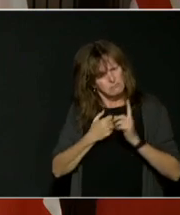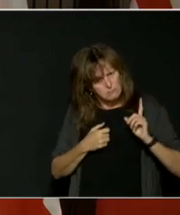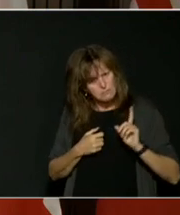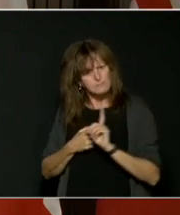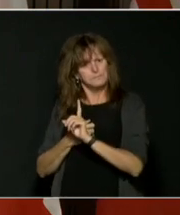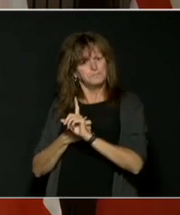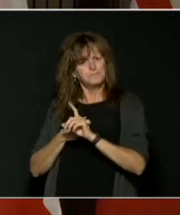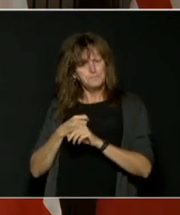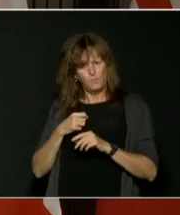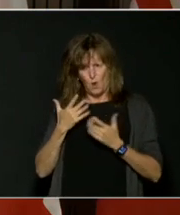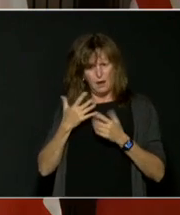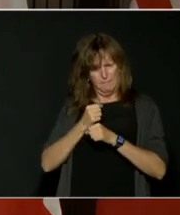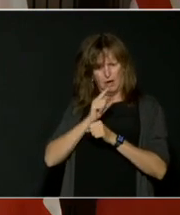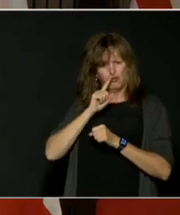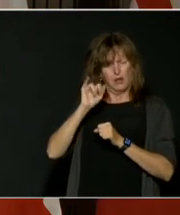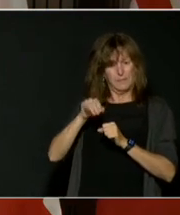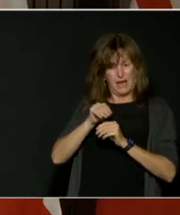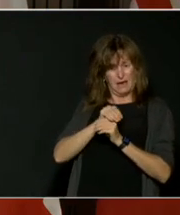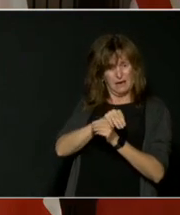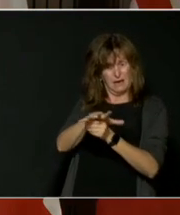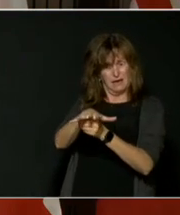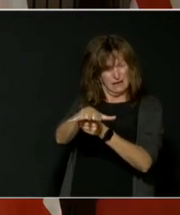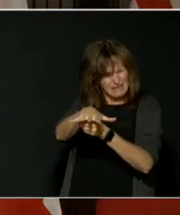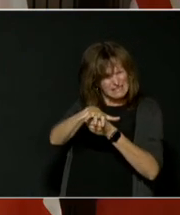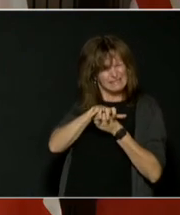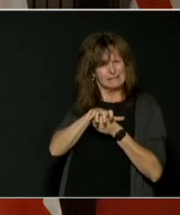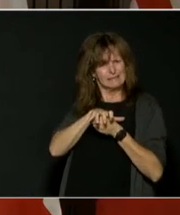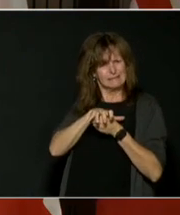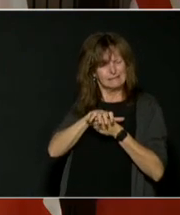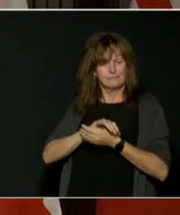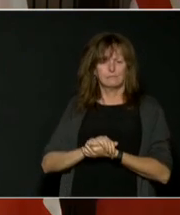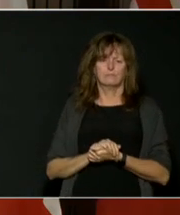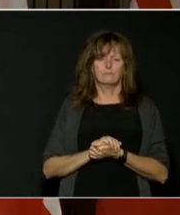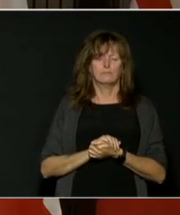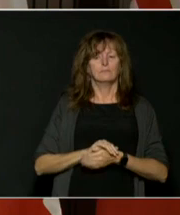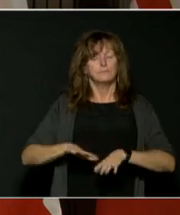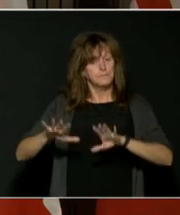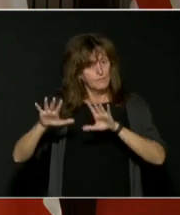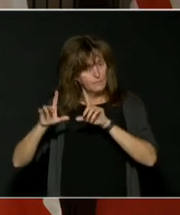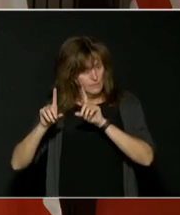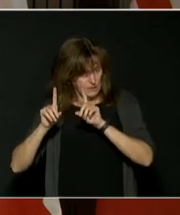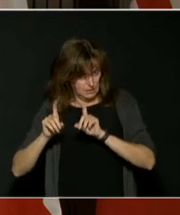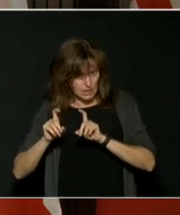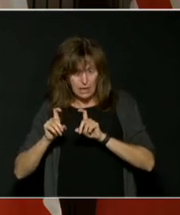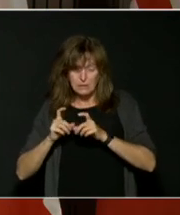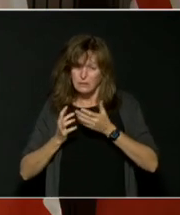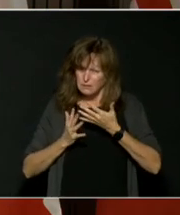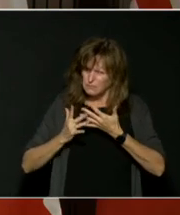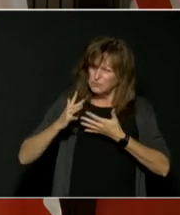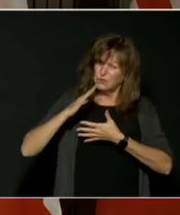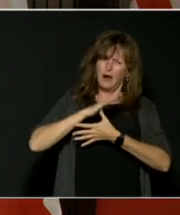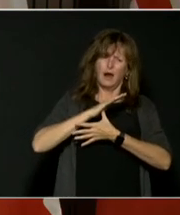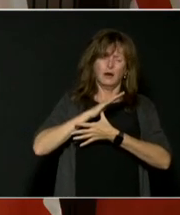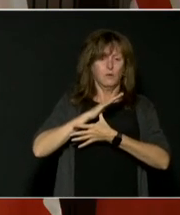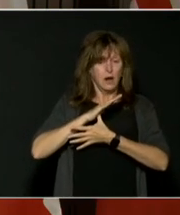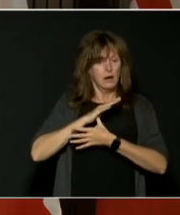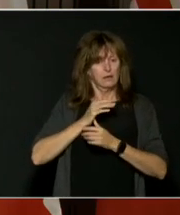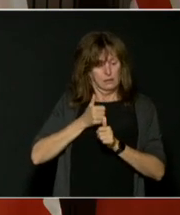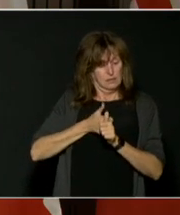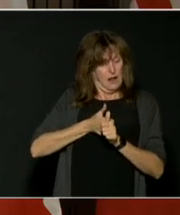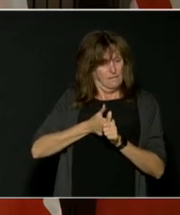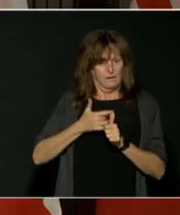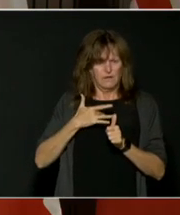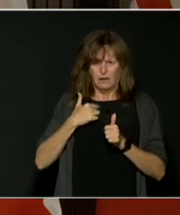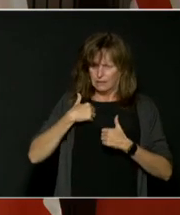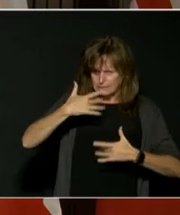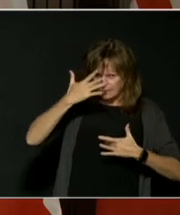COVID-19. Publicly funded testing will target those who are symptomatic, those who have had close contact with a